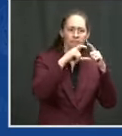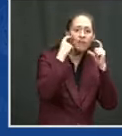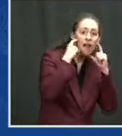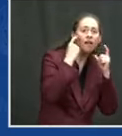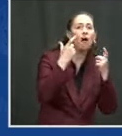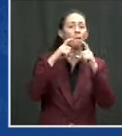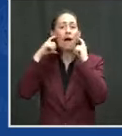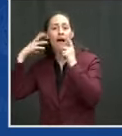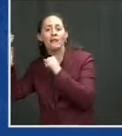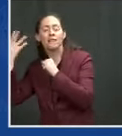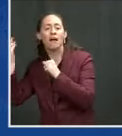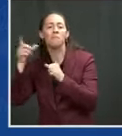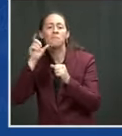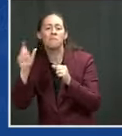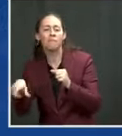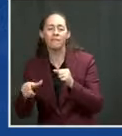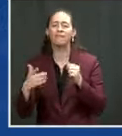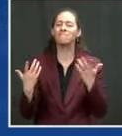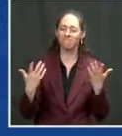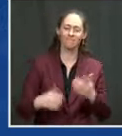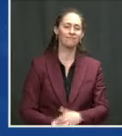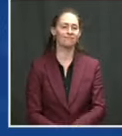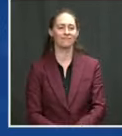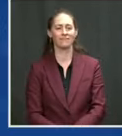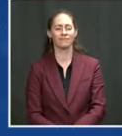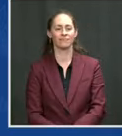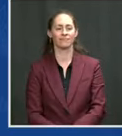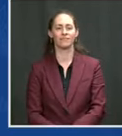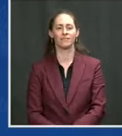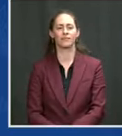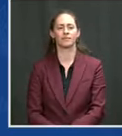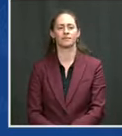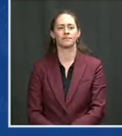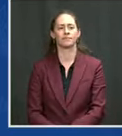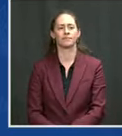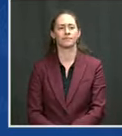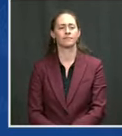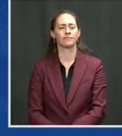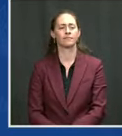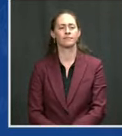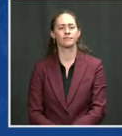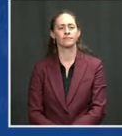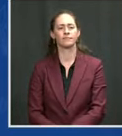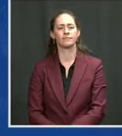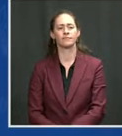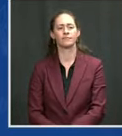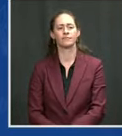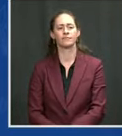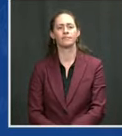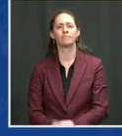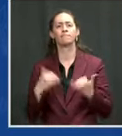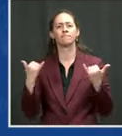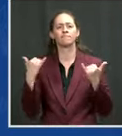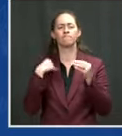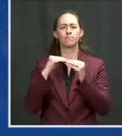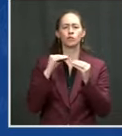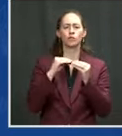we've gone a little slower to make sure we're exactly right as terms of the percent of the population